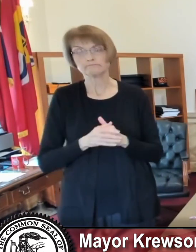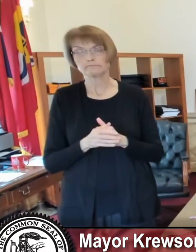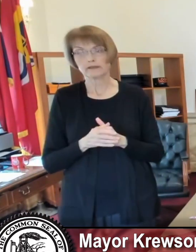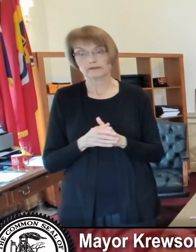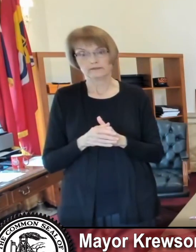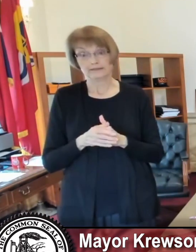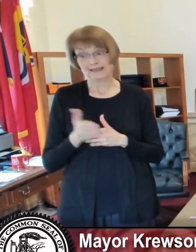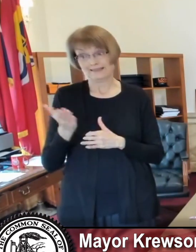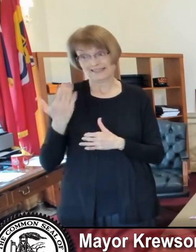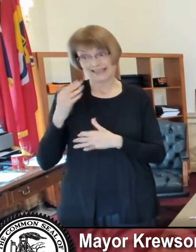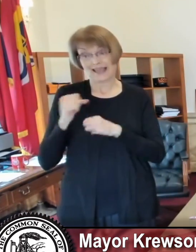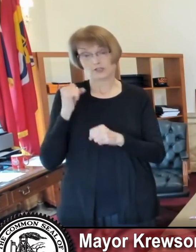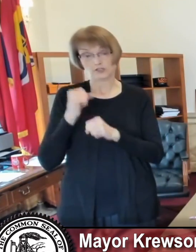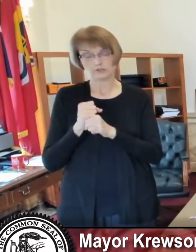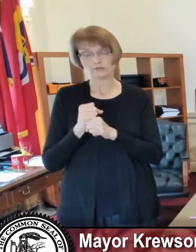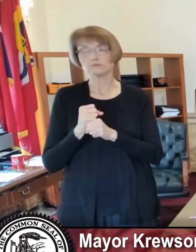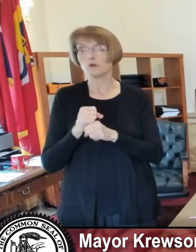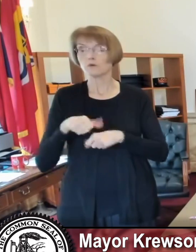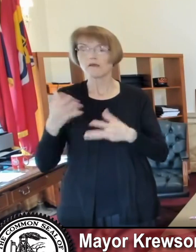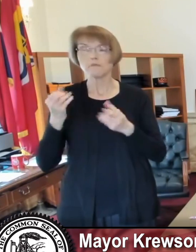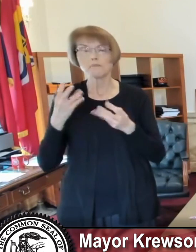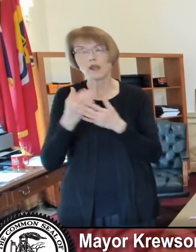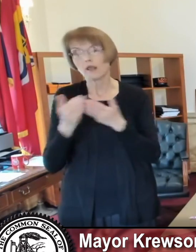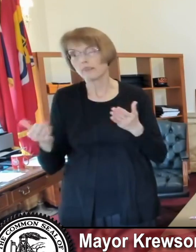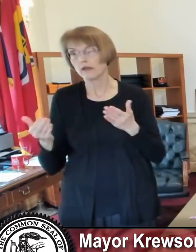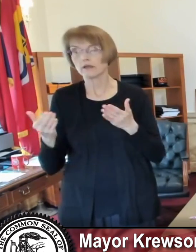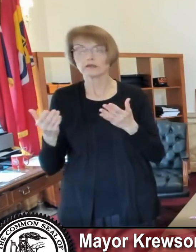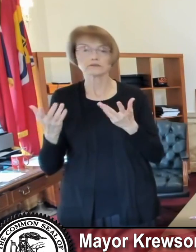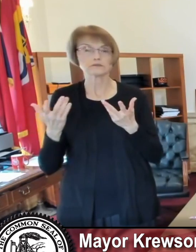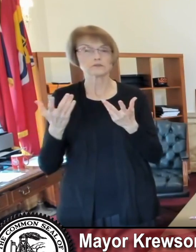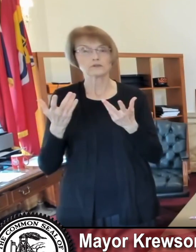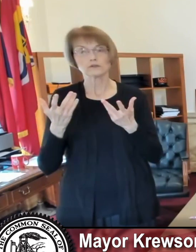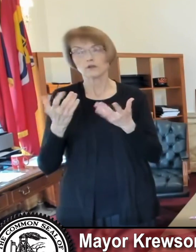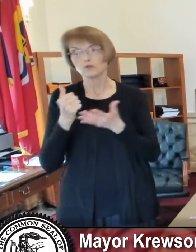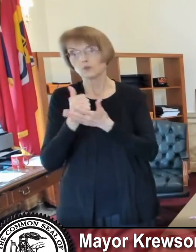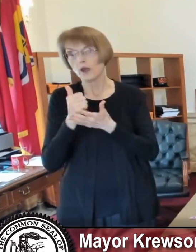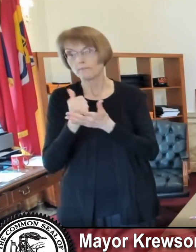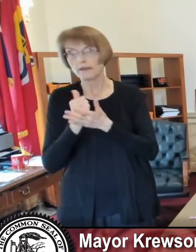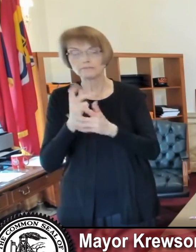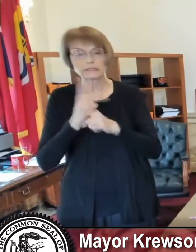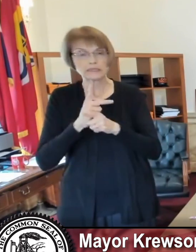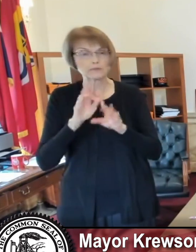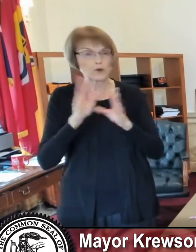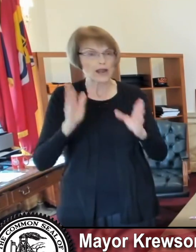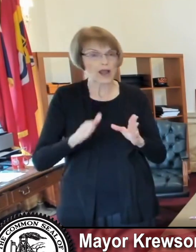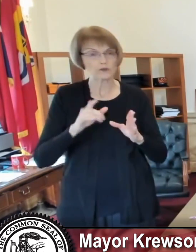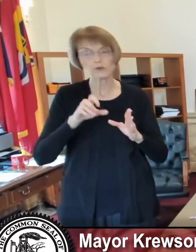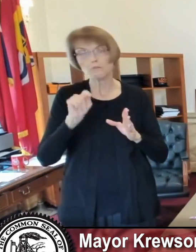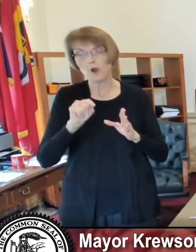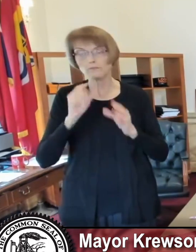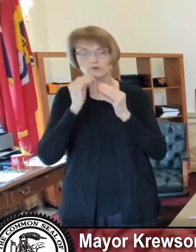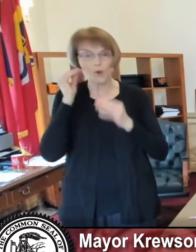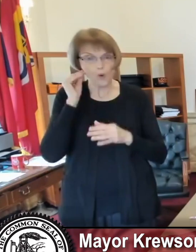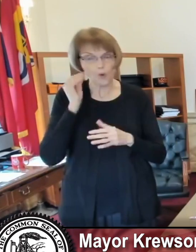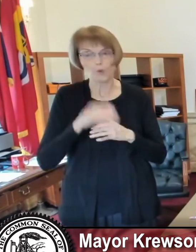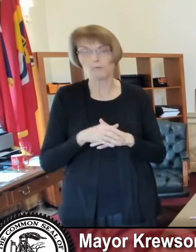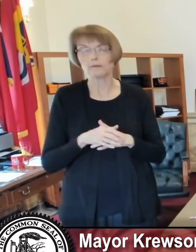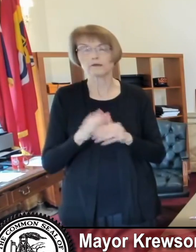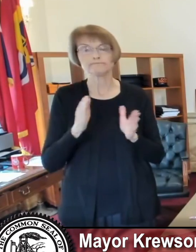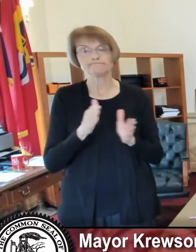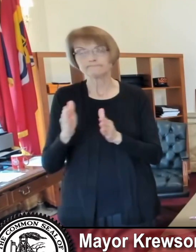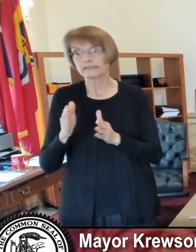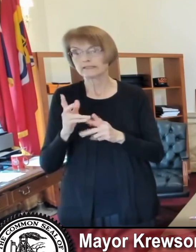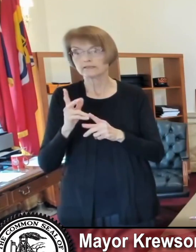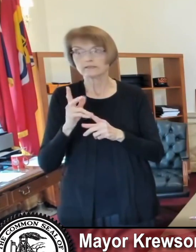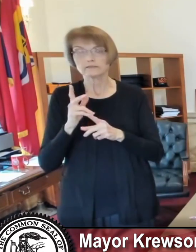year, we've done many, many things to help people with stay in their housing, stay in their apartments or their homes, to help people keep